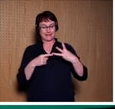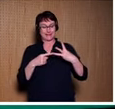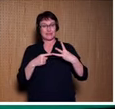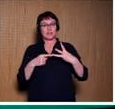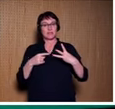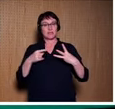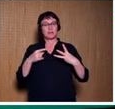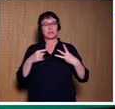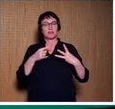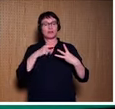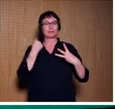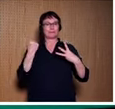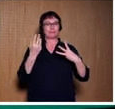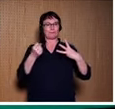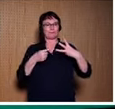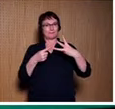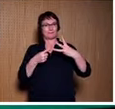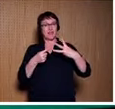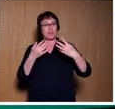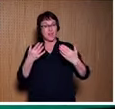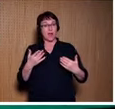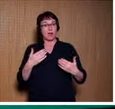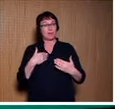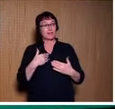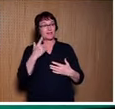Great. A round of applause for Jack.